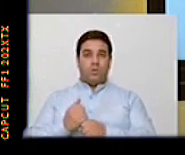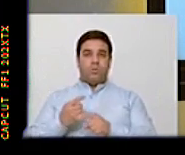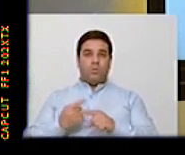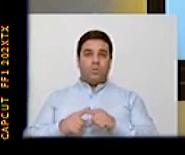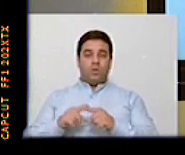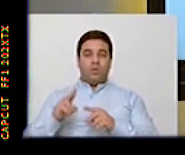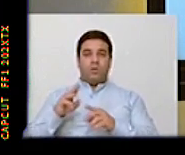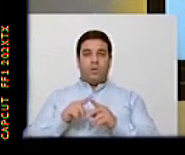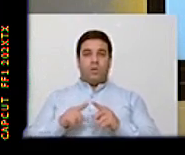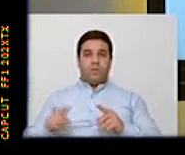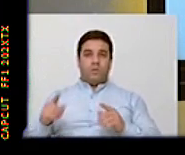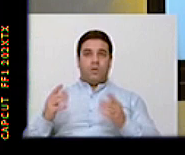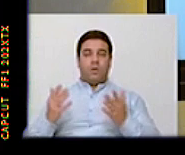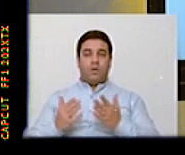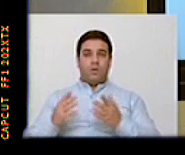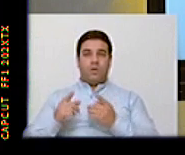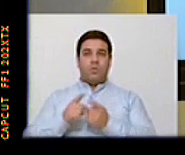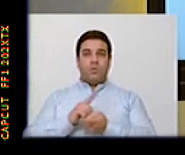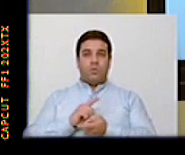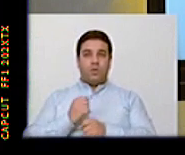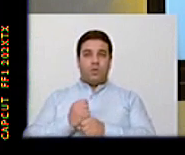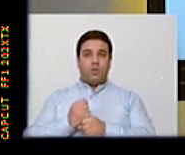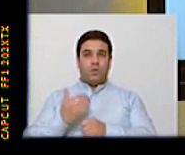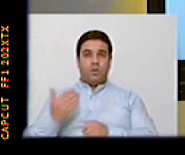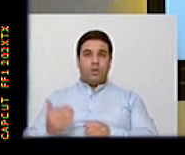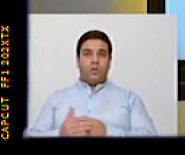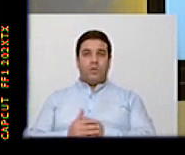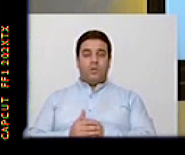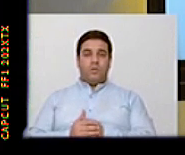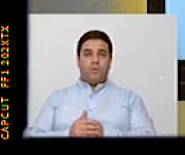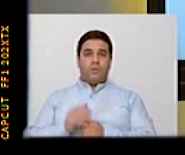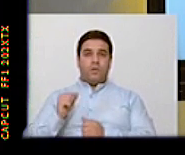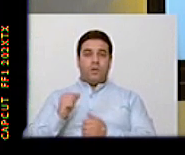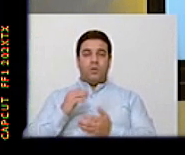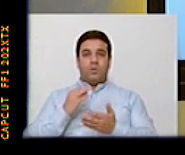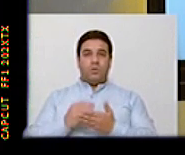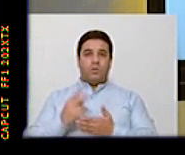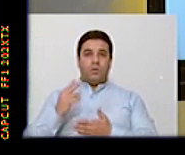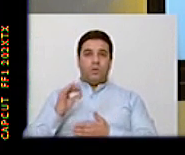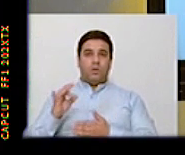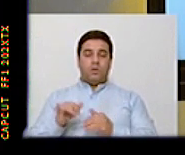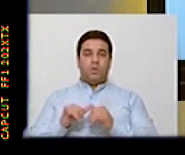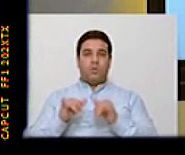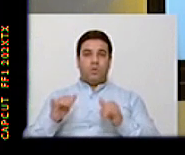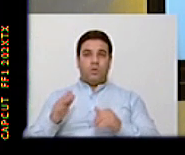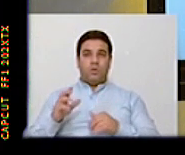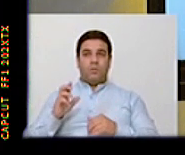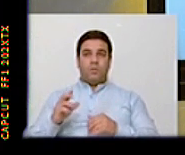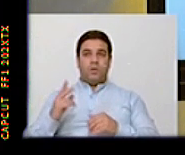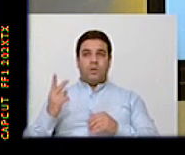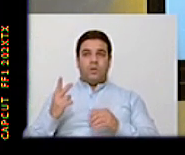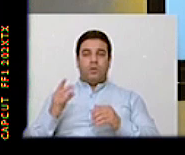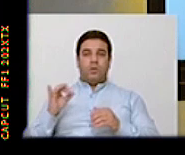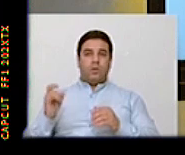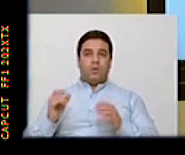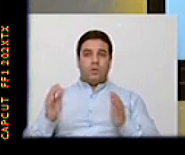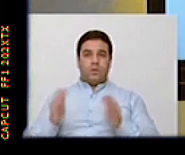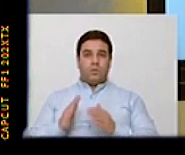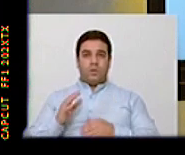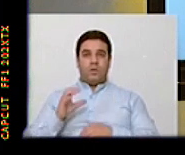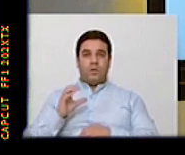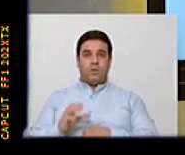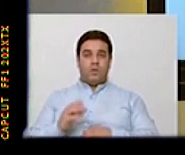uning davri qanday o'zgaradi? A javobi 2 marta ortadi, B 2 marta kamayadi,